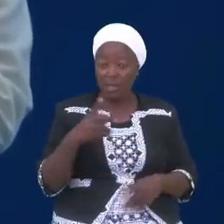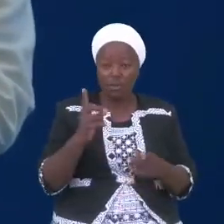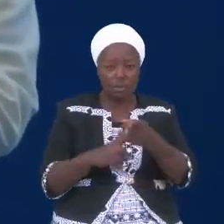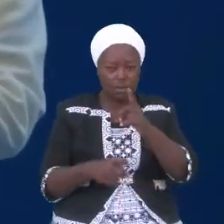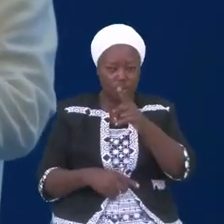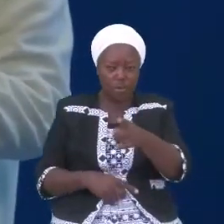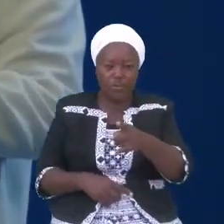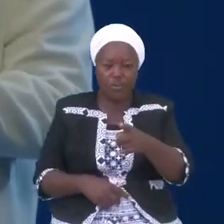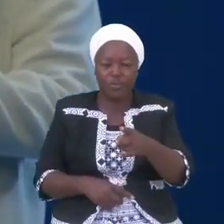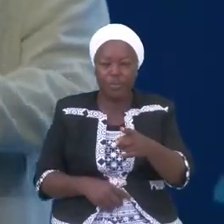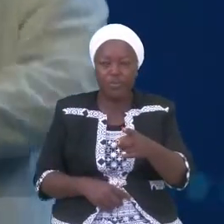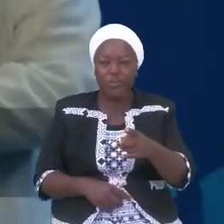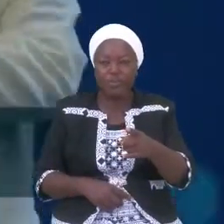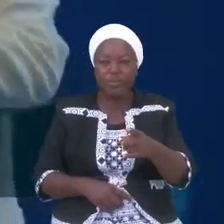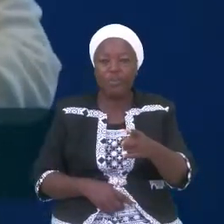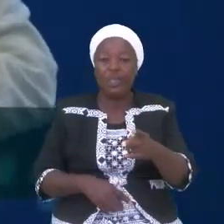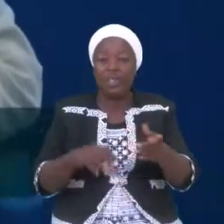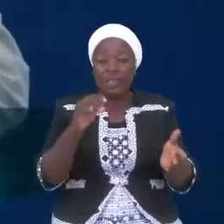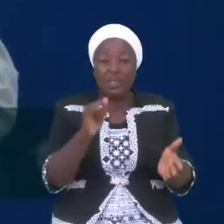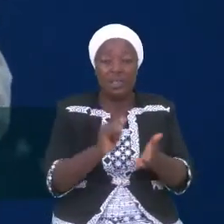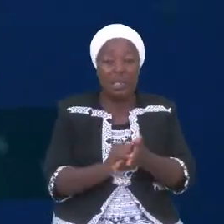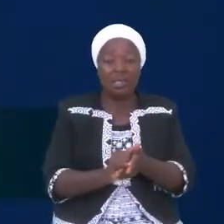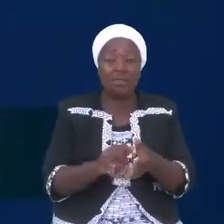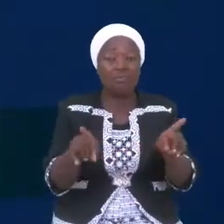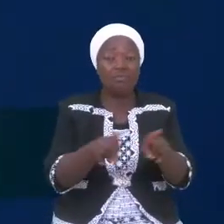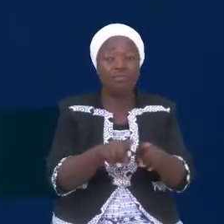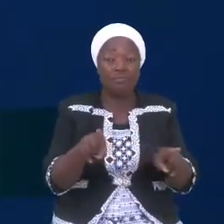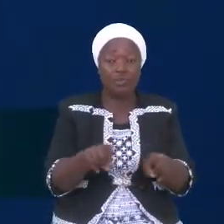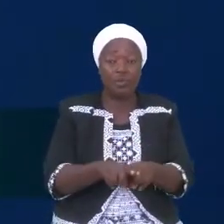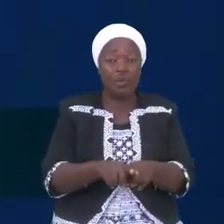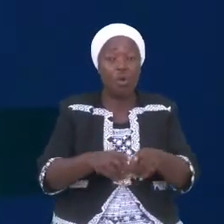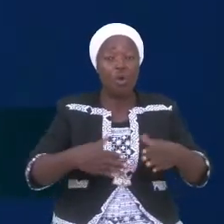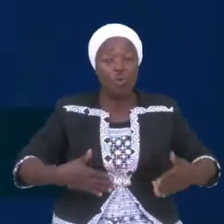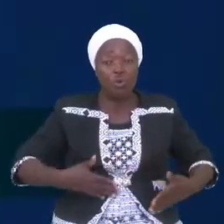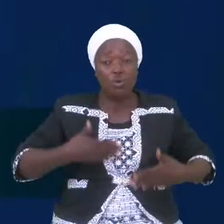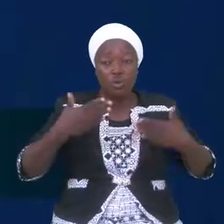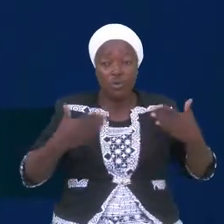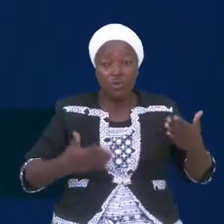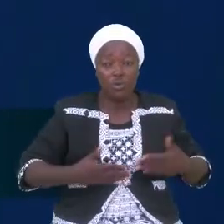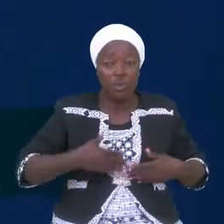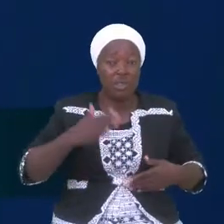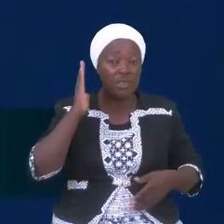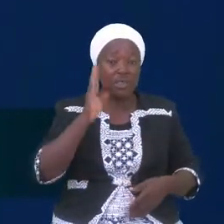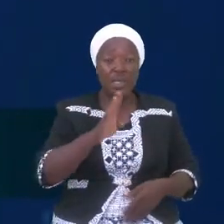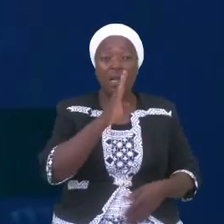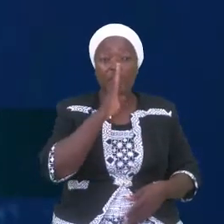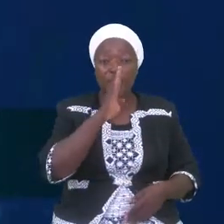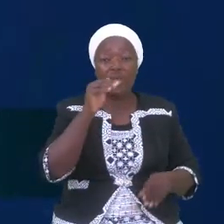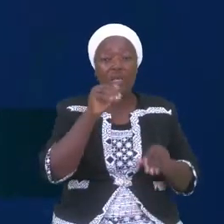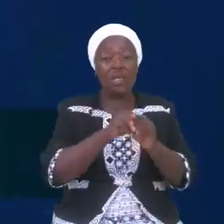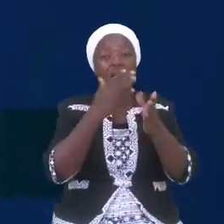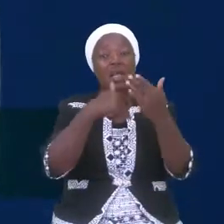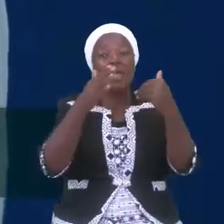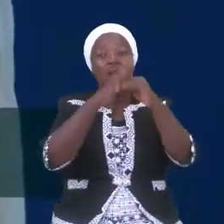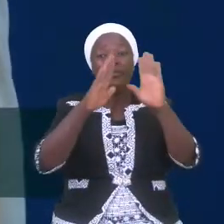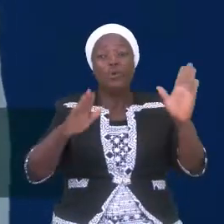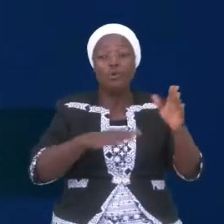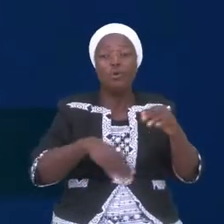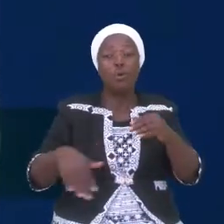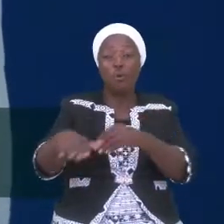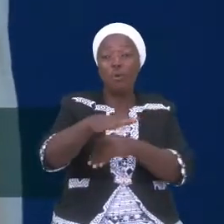you that likewise joy shall be in heaven